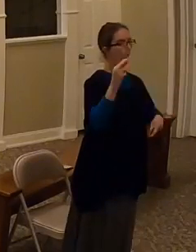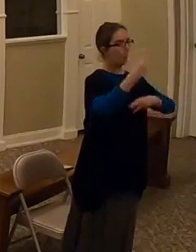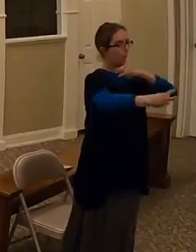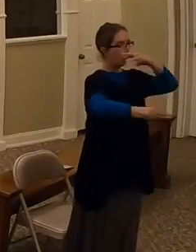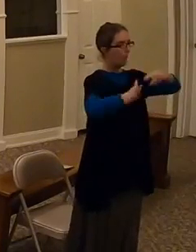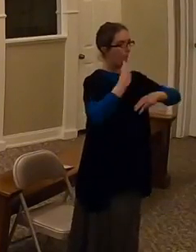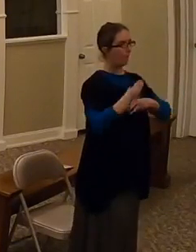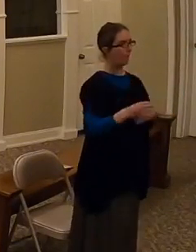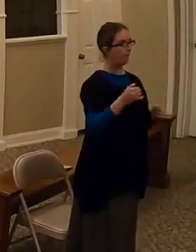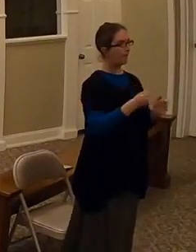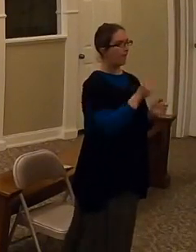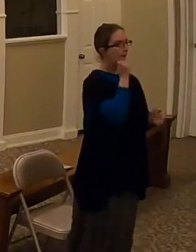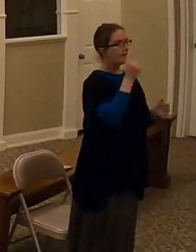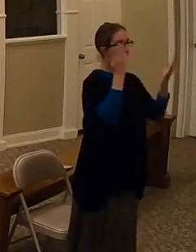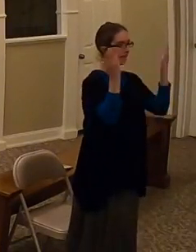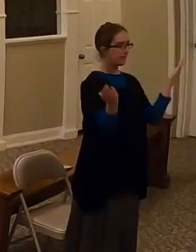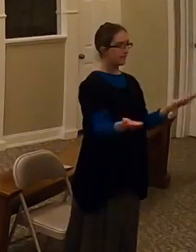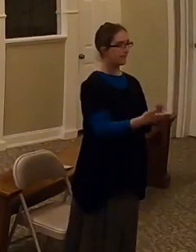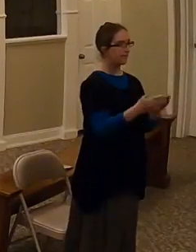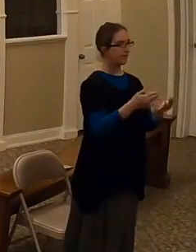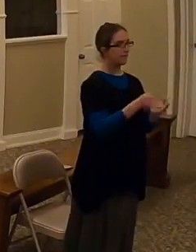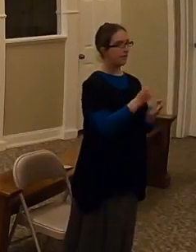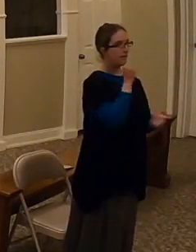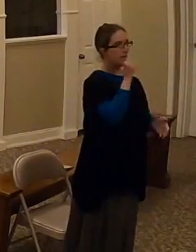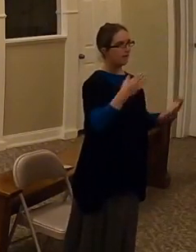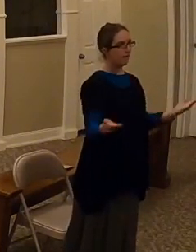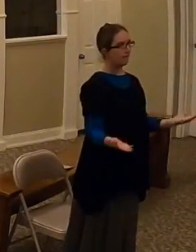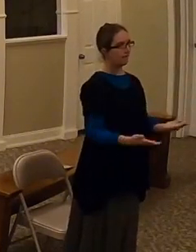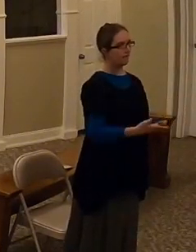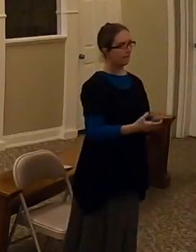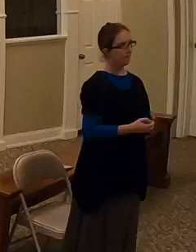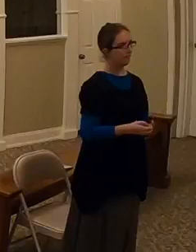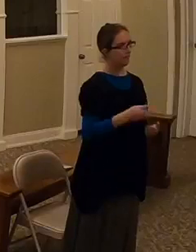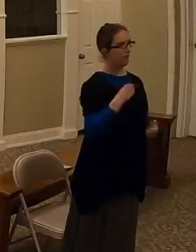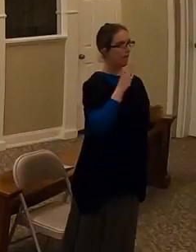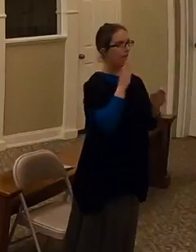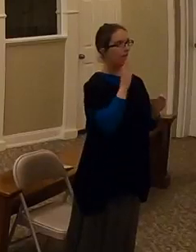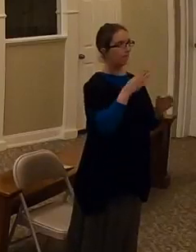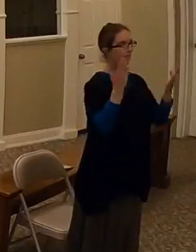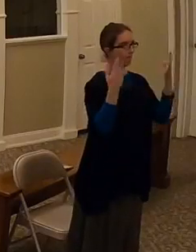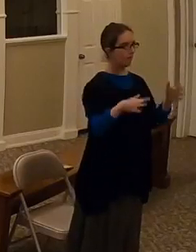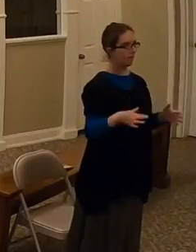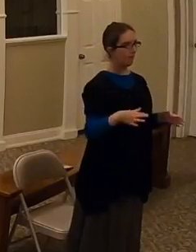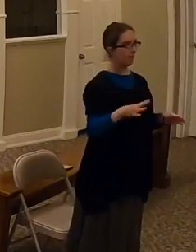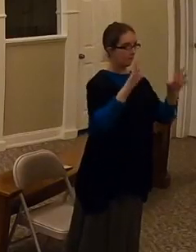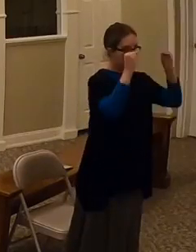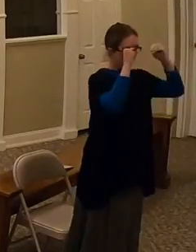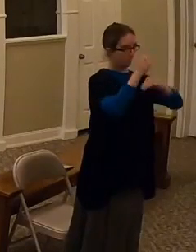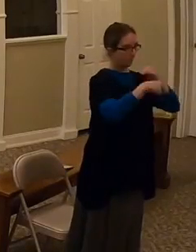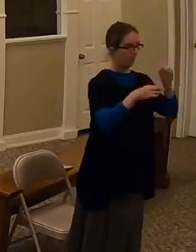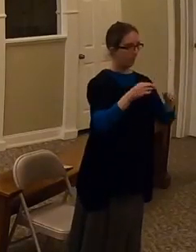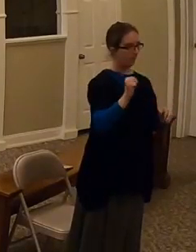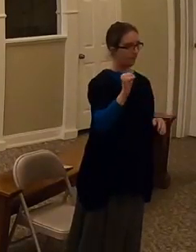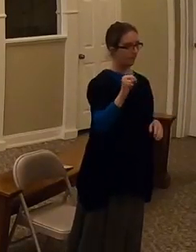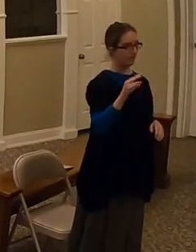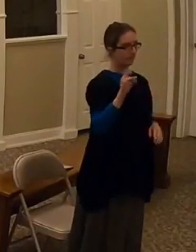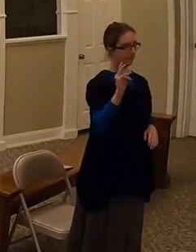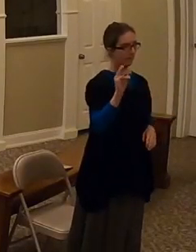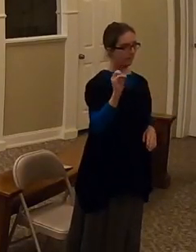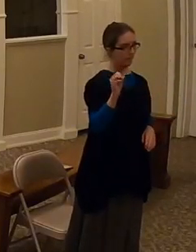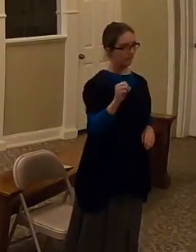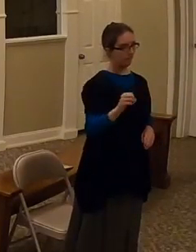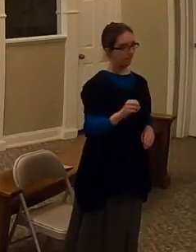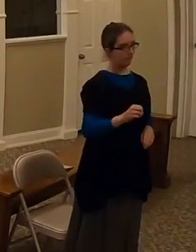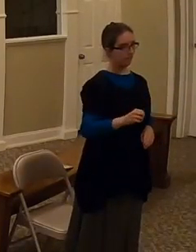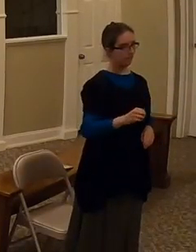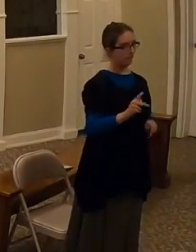world. Yes, sir. It's here. It's here. Amen. I've been teaching about it since the 70s. I started teaching in